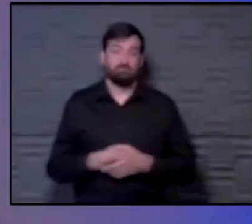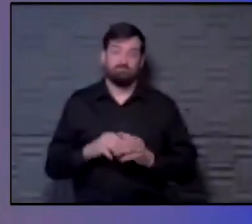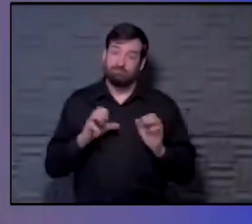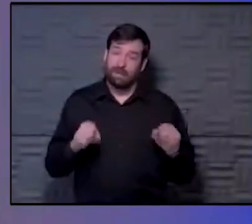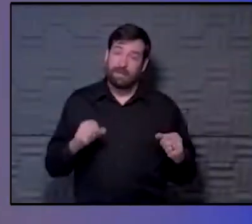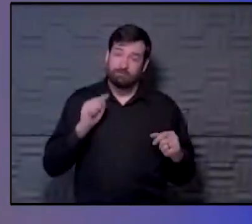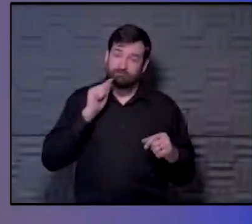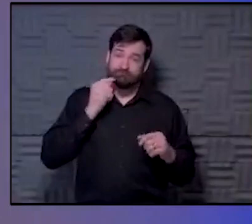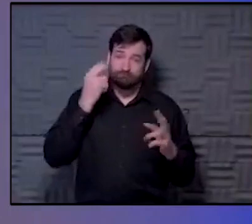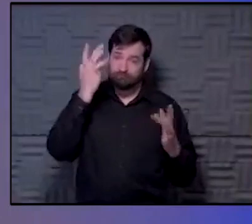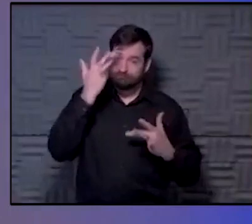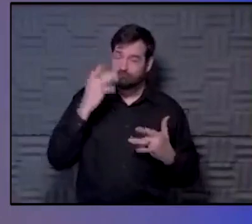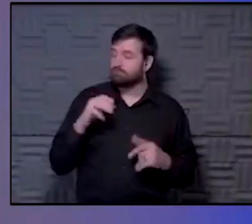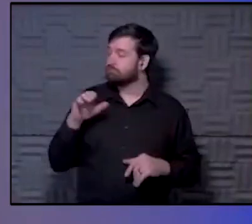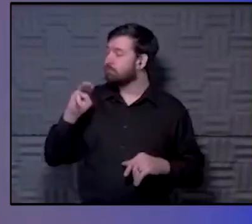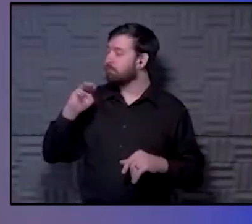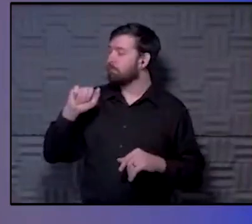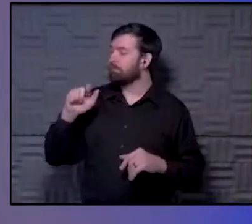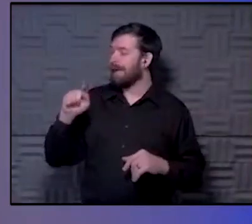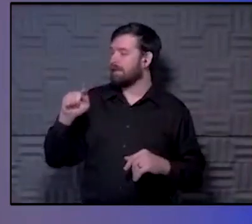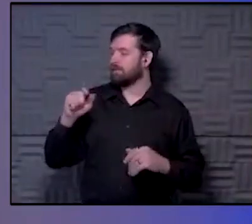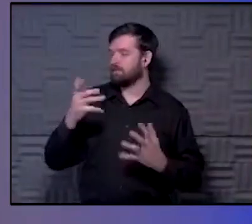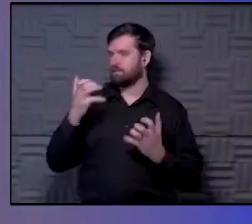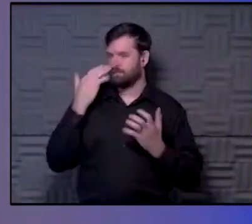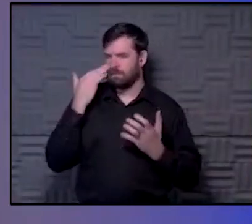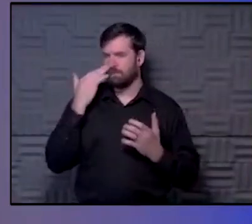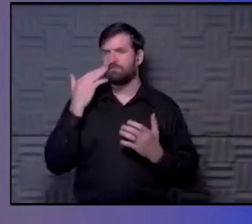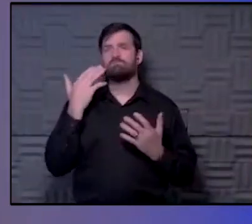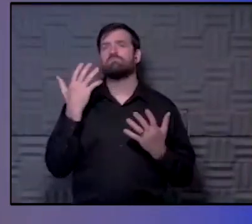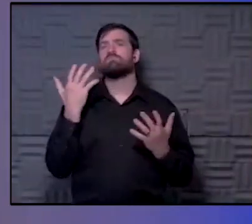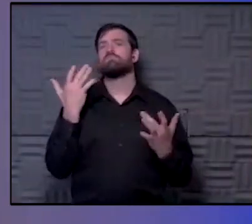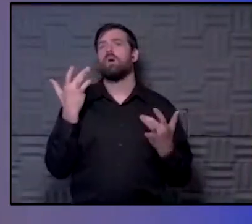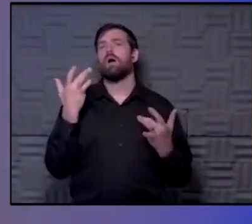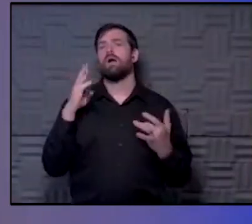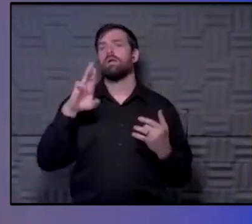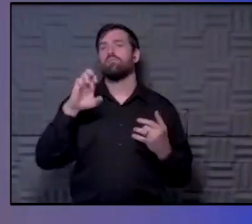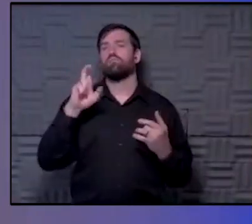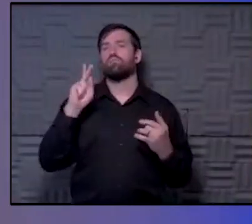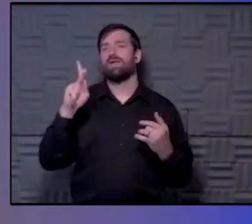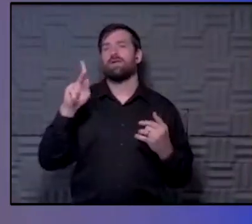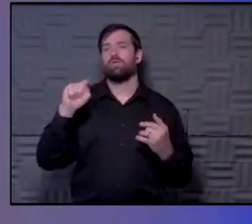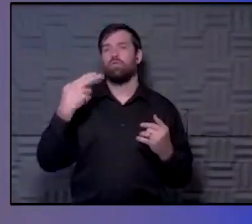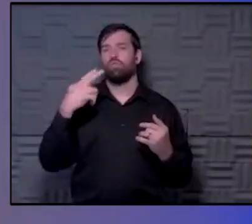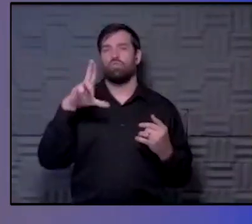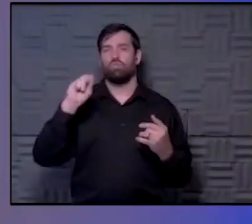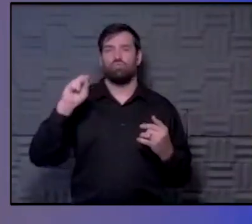it. Matt wants to know, is there evidence showing why we have breakthrough infections?